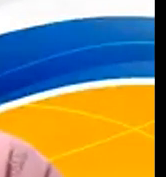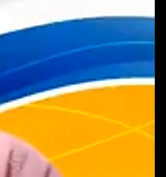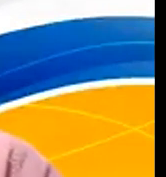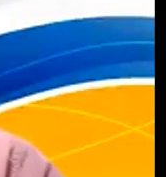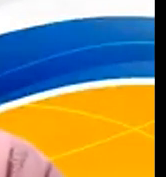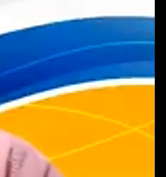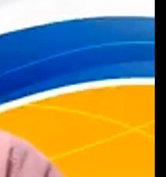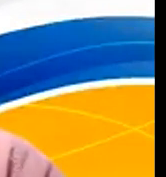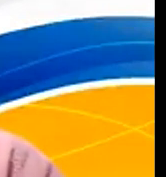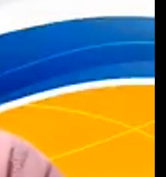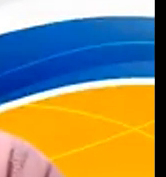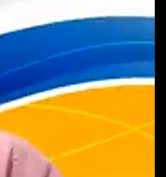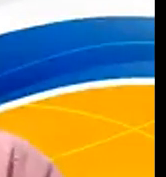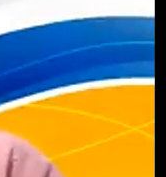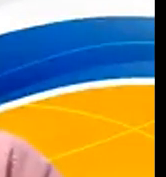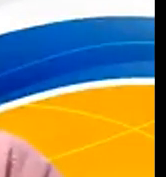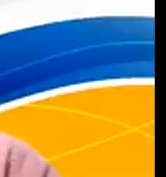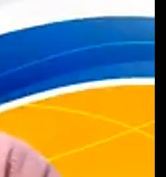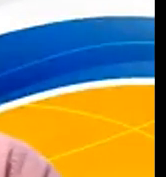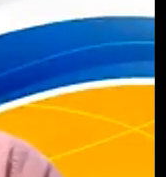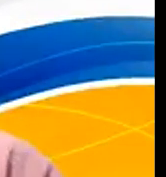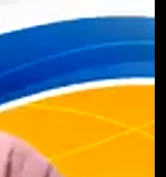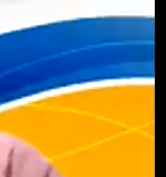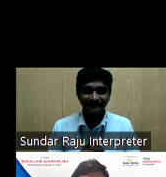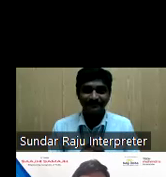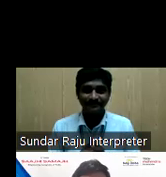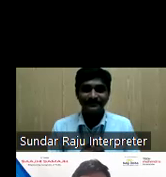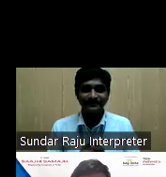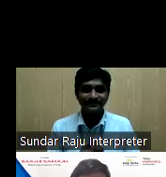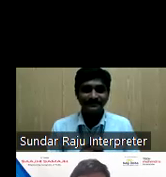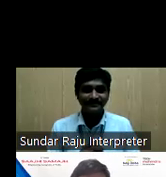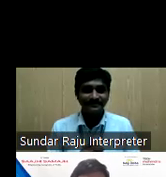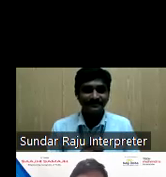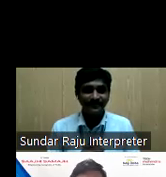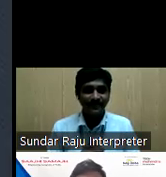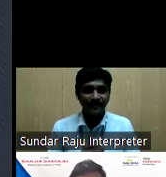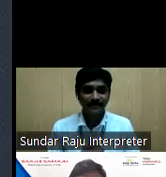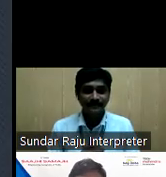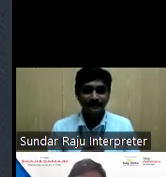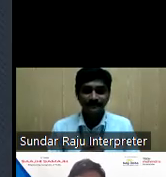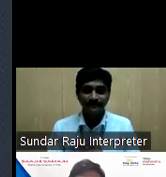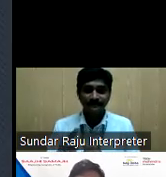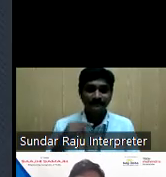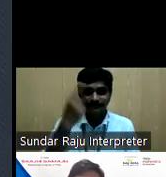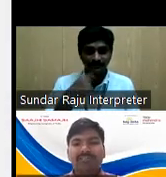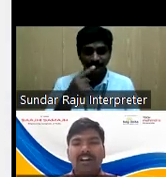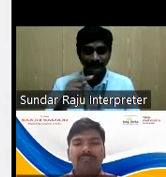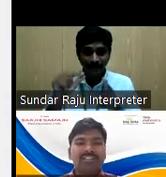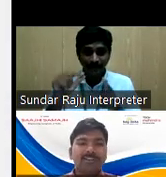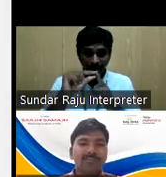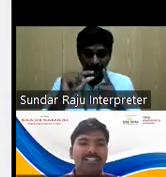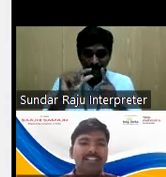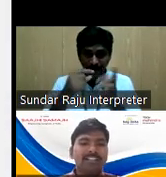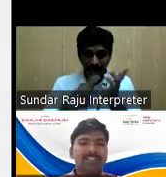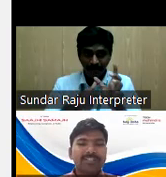upon Ms. Prachi Dio, founder and executive director of Nayi Disha. Under her leadership, Nayi Disha has won several